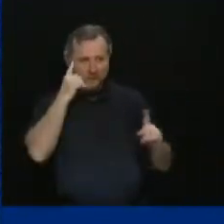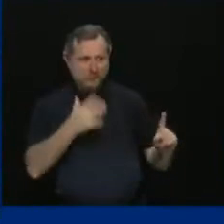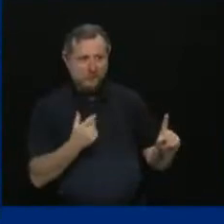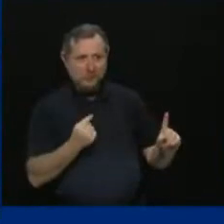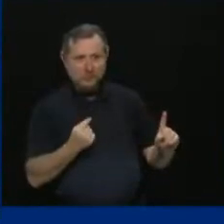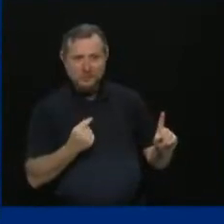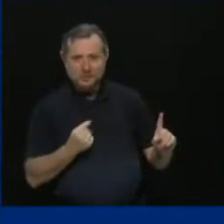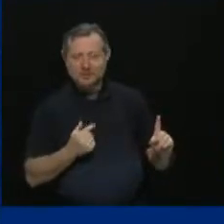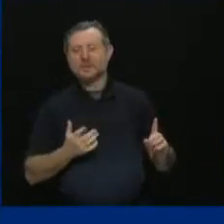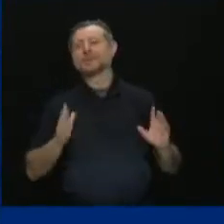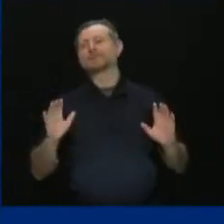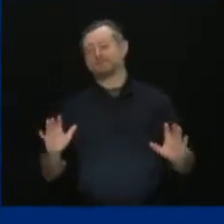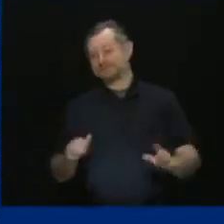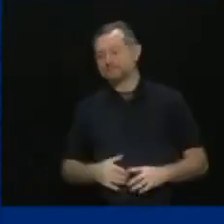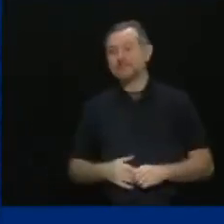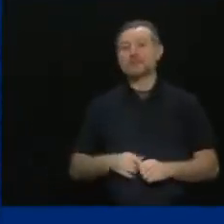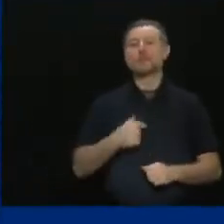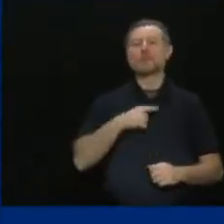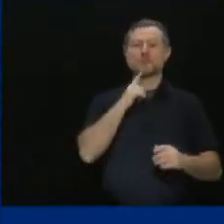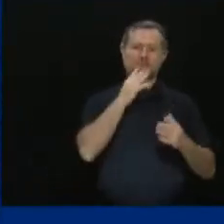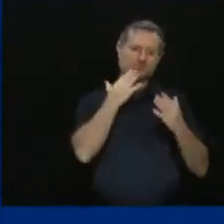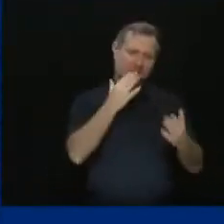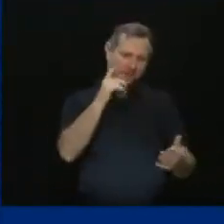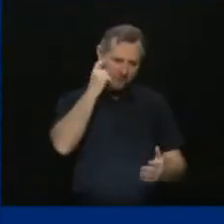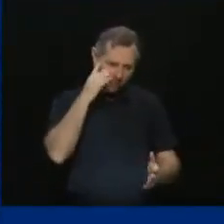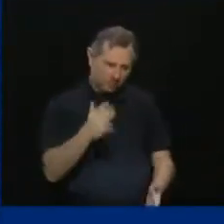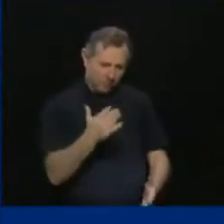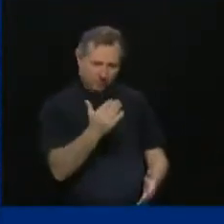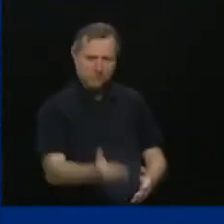leadership and for gathering us here today.